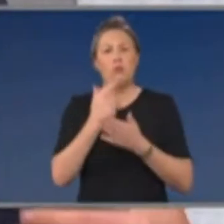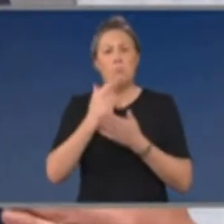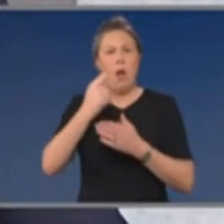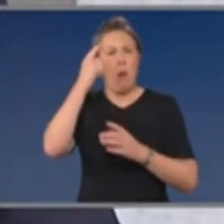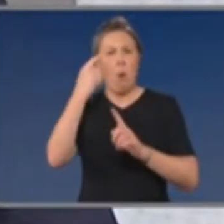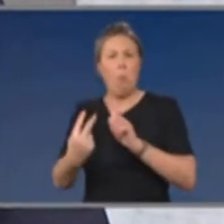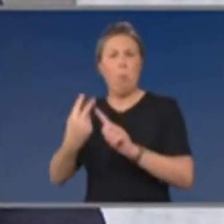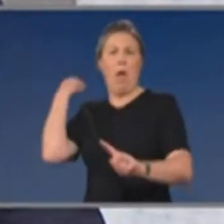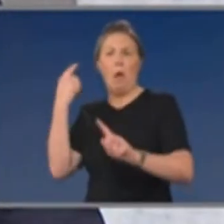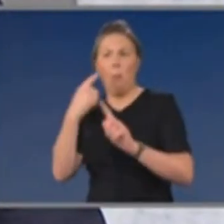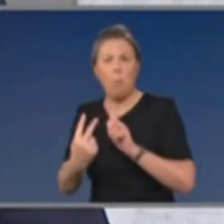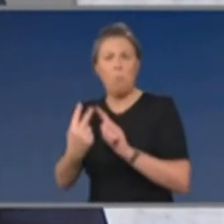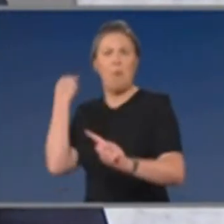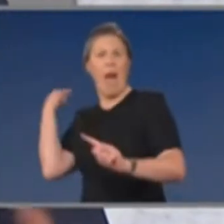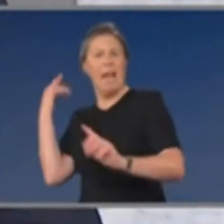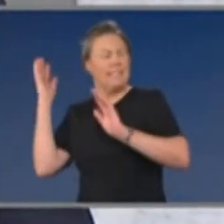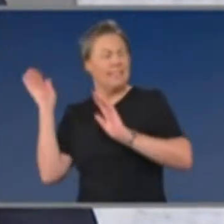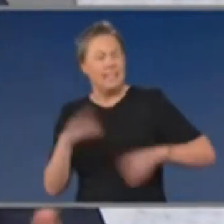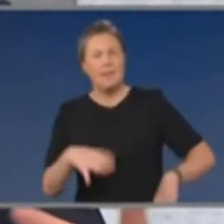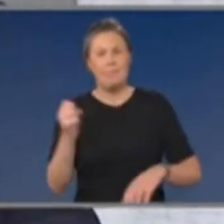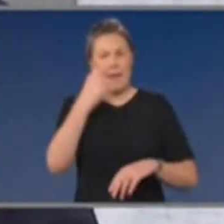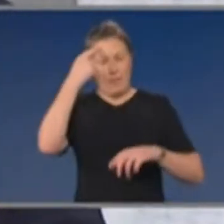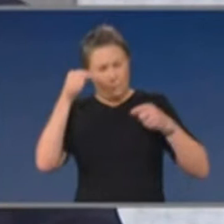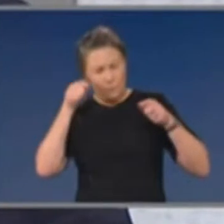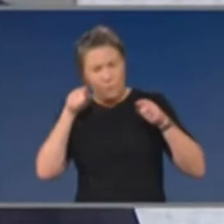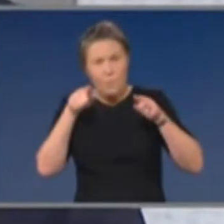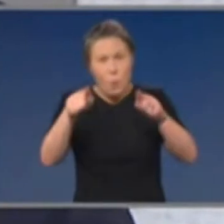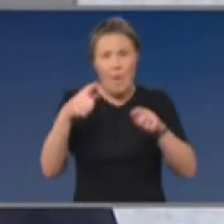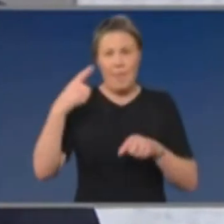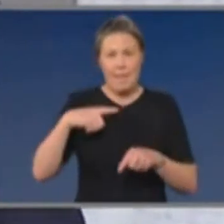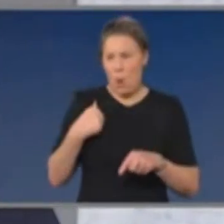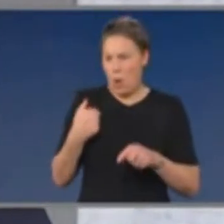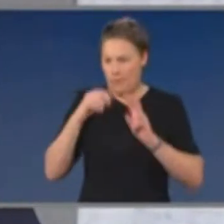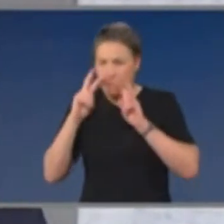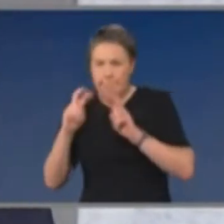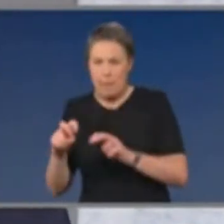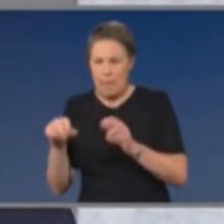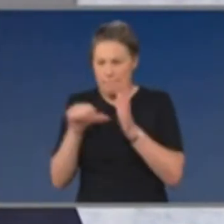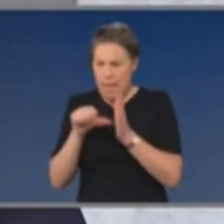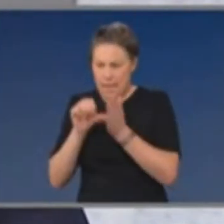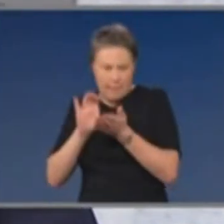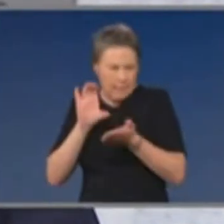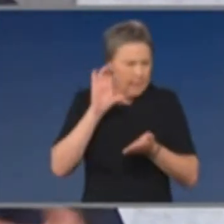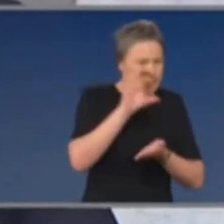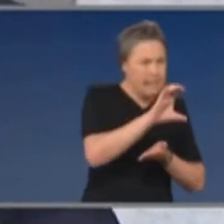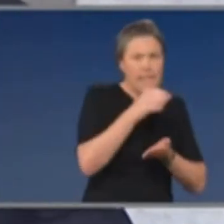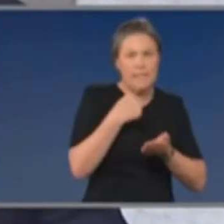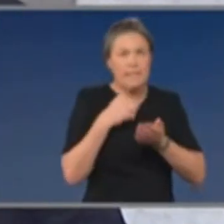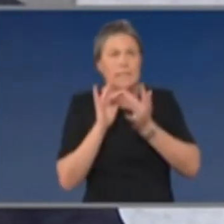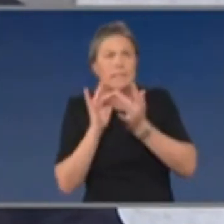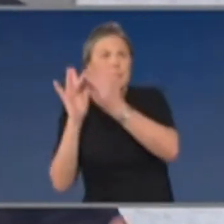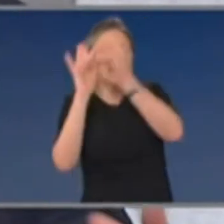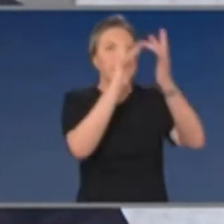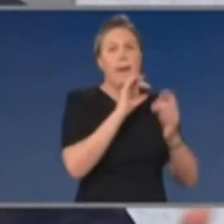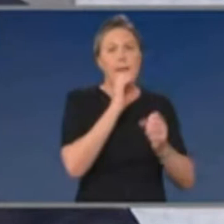past rather than what is needed in the future. And so the research and the economic work which has been done by Adam Boynton as the Skills Commissioner is to